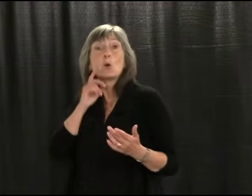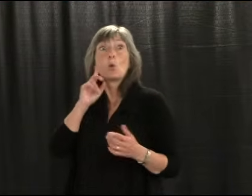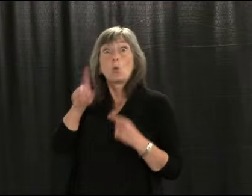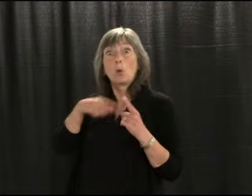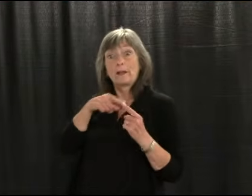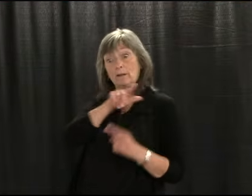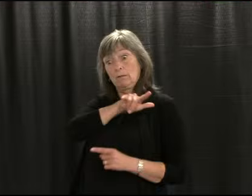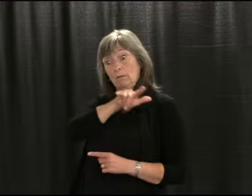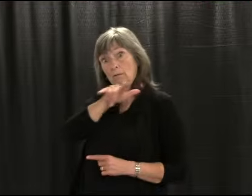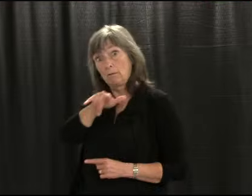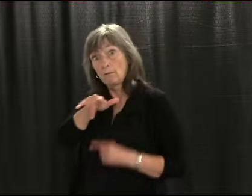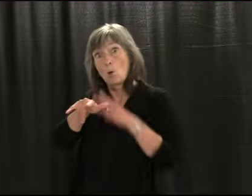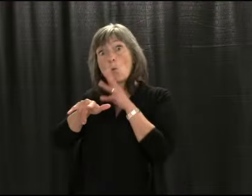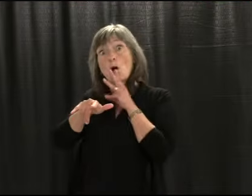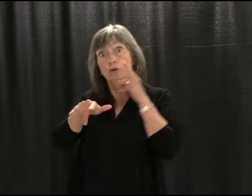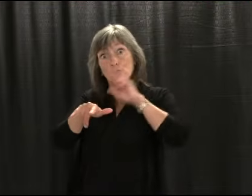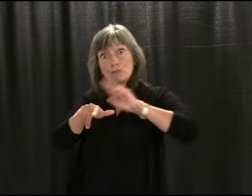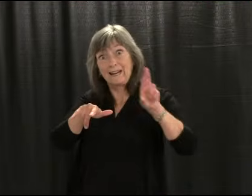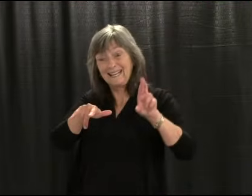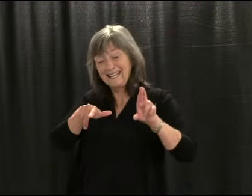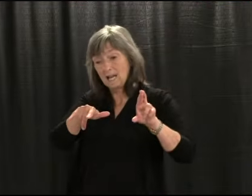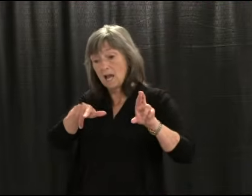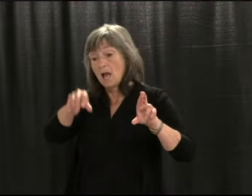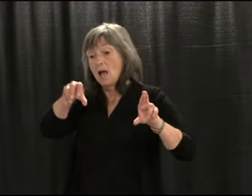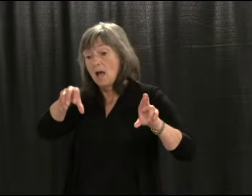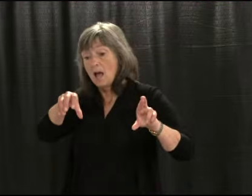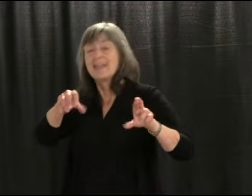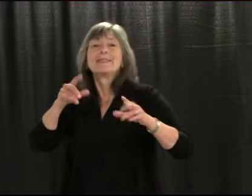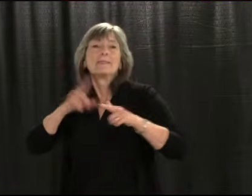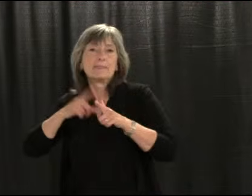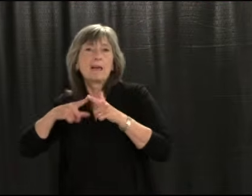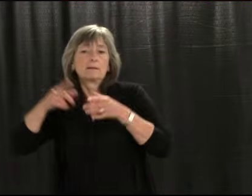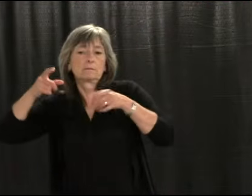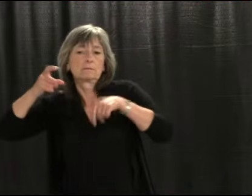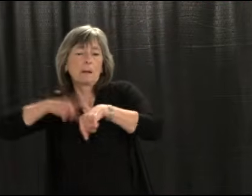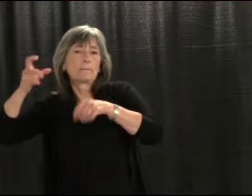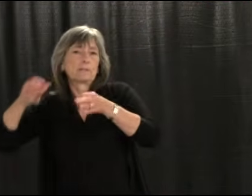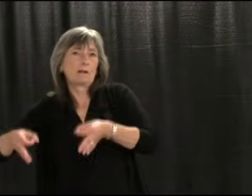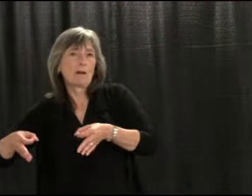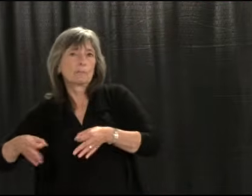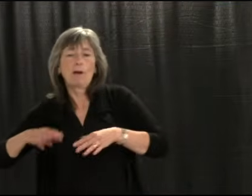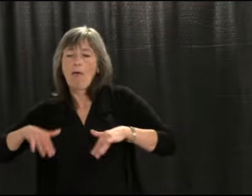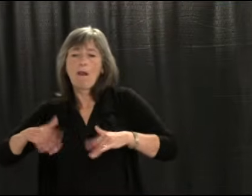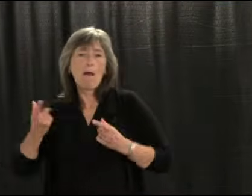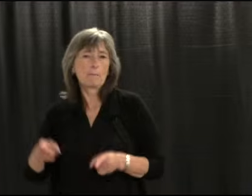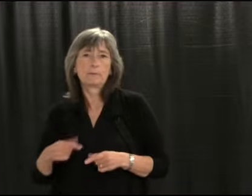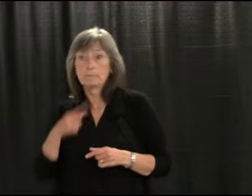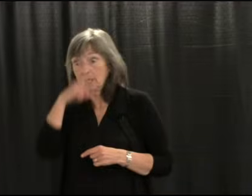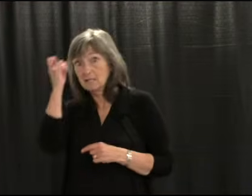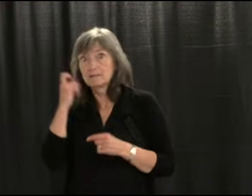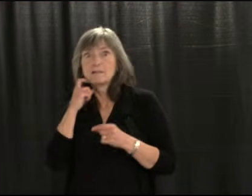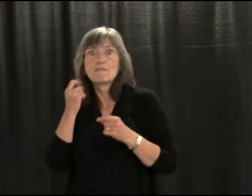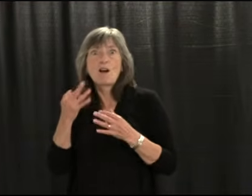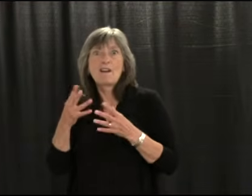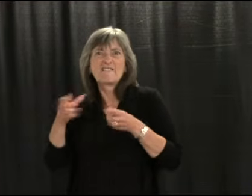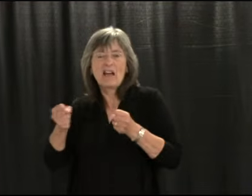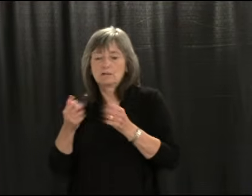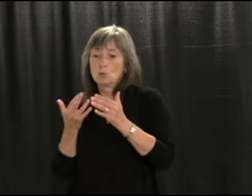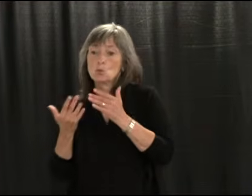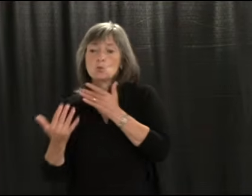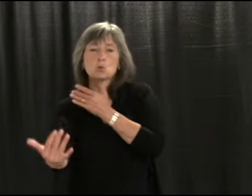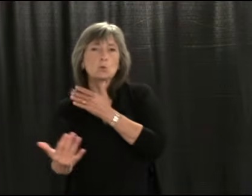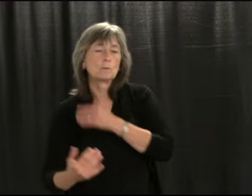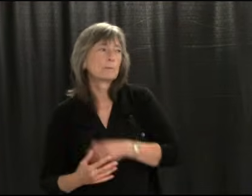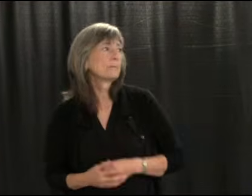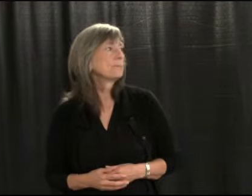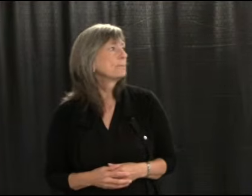transmission lines was. So that's just to clarify what was happening at that situation. How quickly can that happen? Is that a matter of seconds? For the lines to